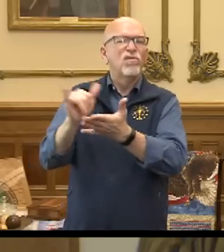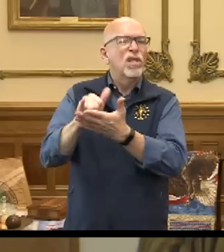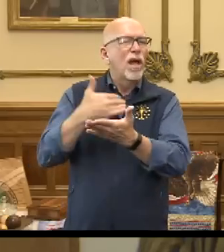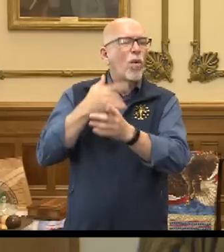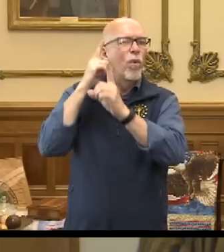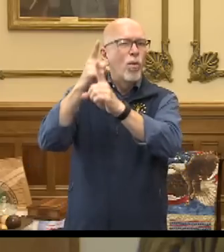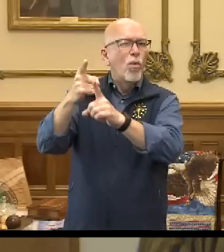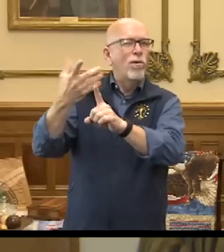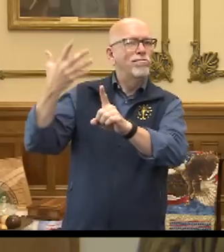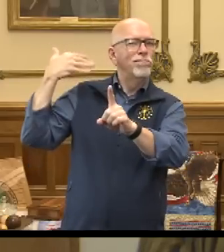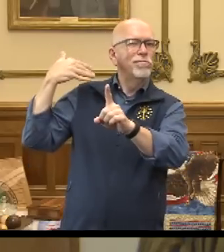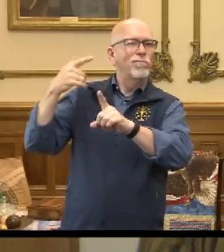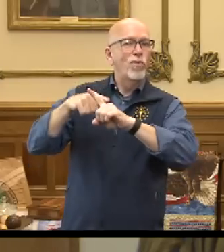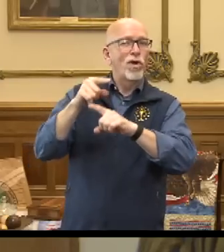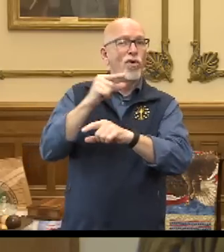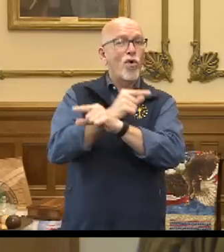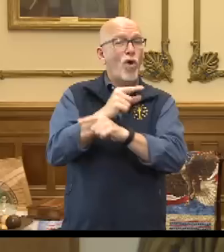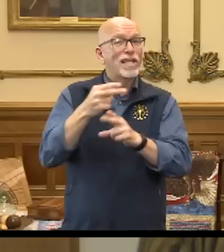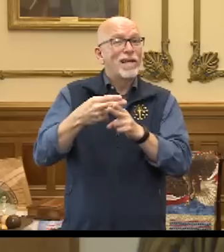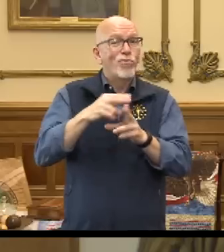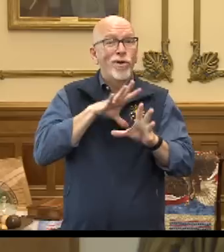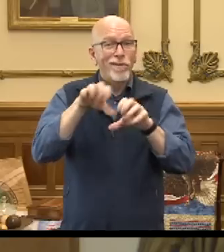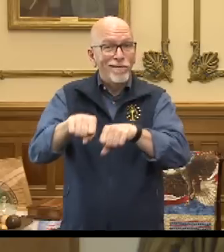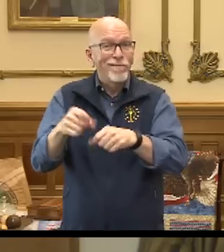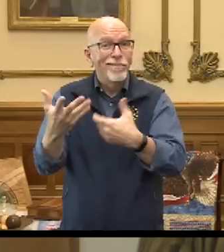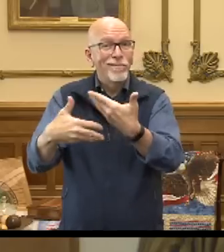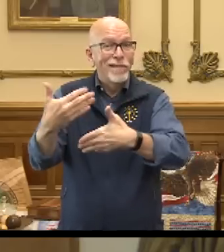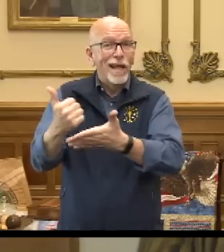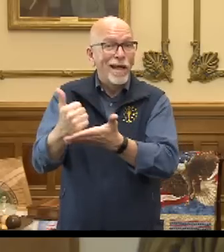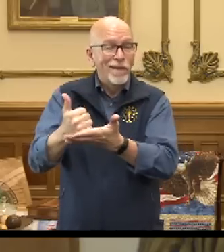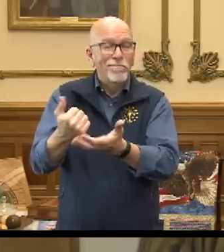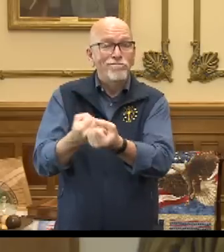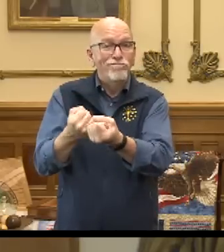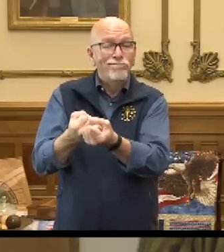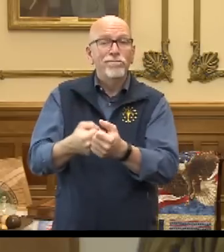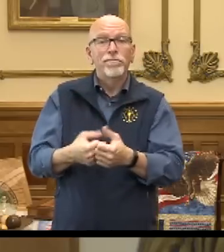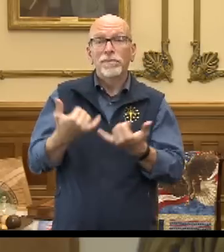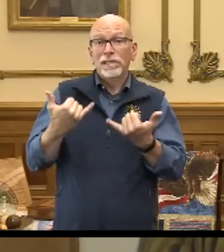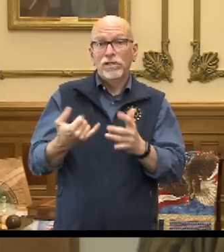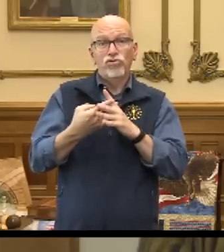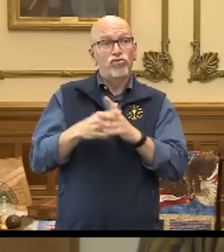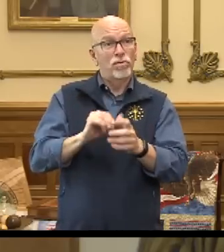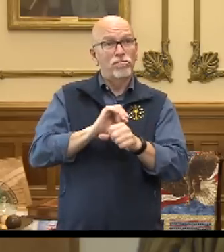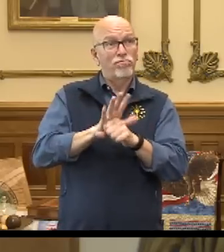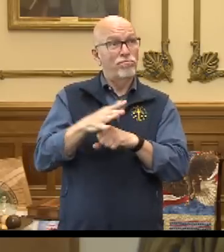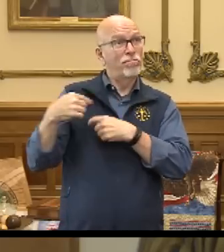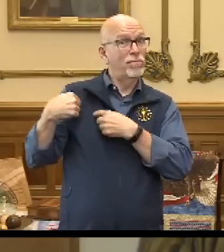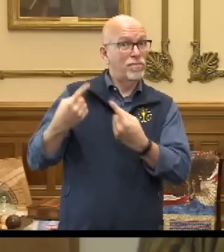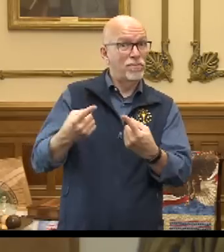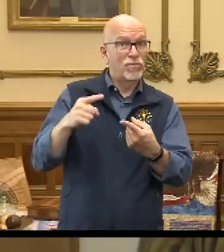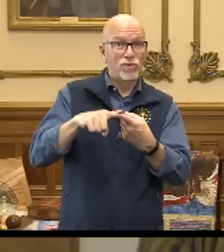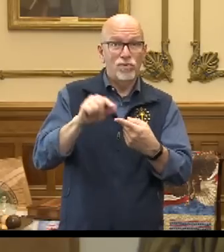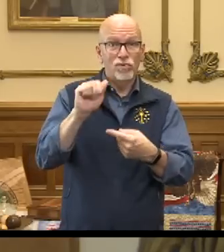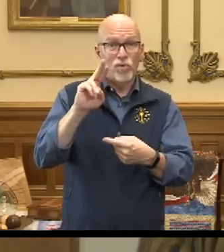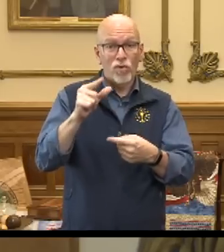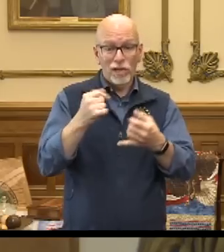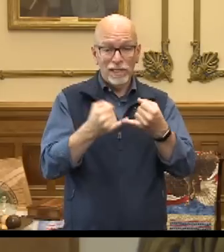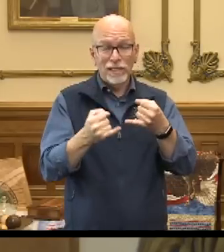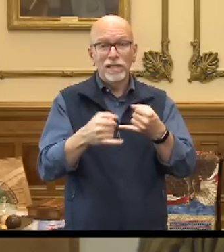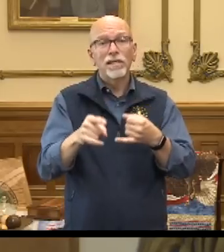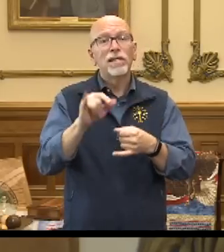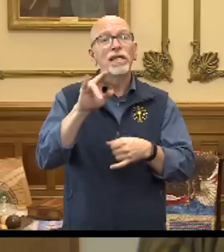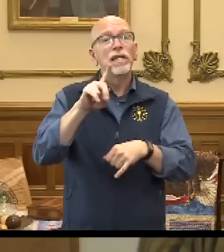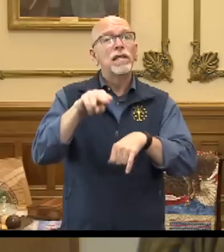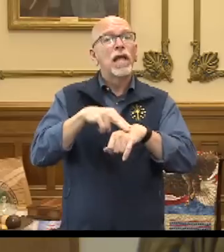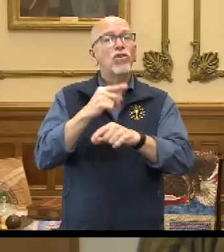from the start of the Guard's temporary food bank mission. Through the start of the coronavirus pandemic and through the end of August, the Indiana